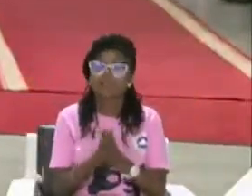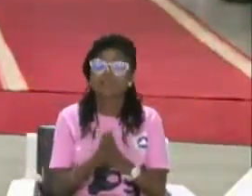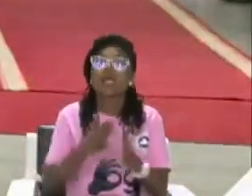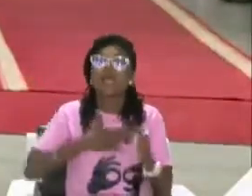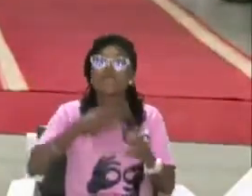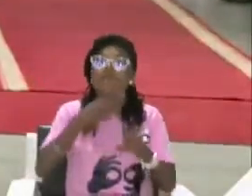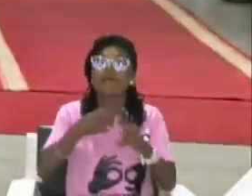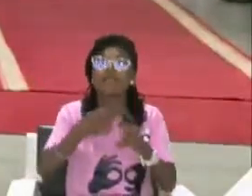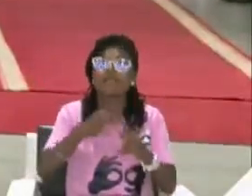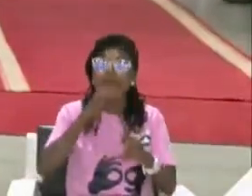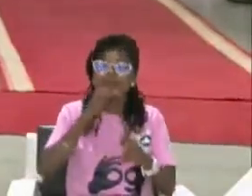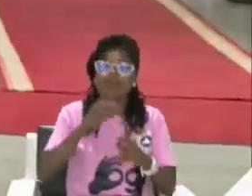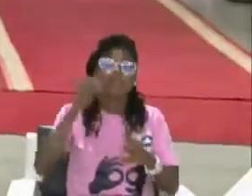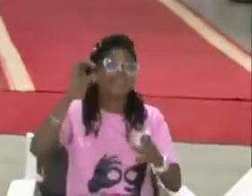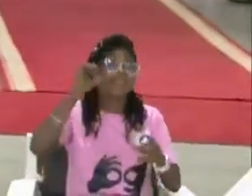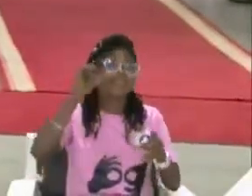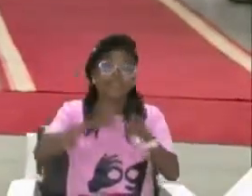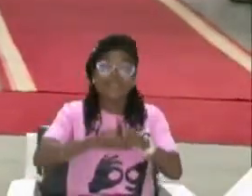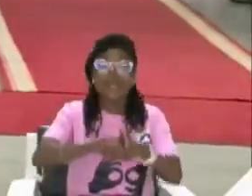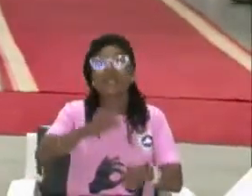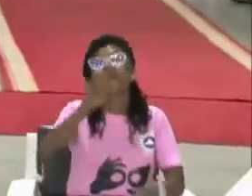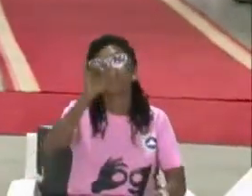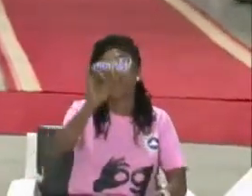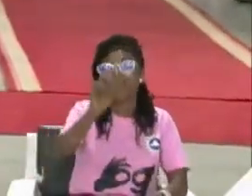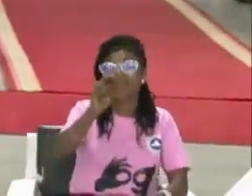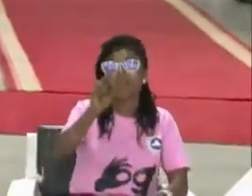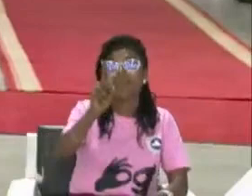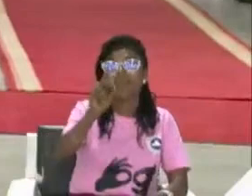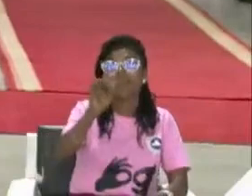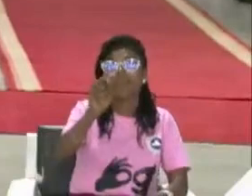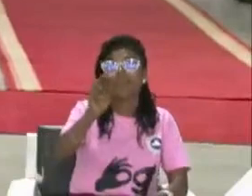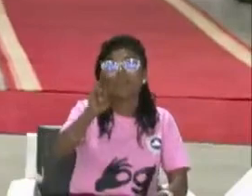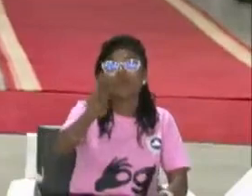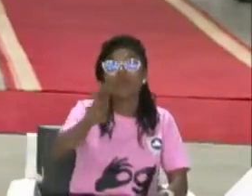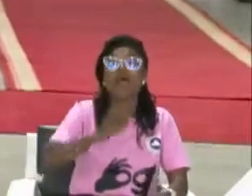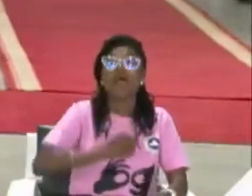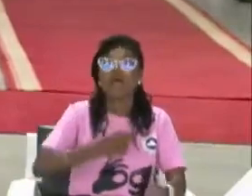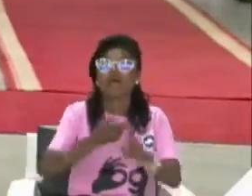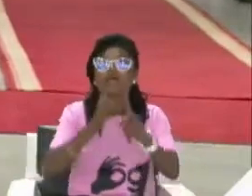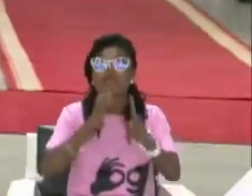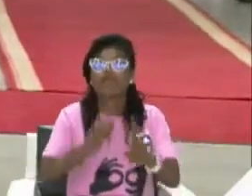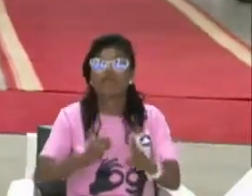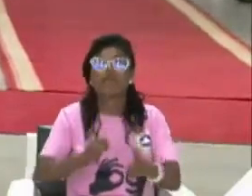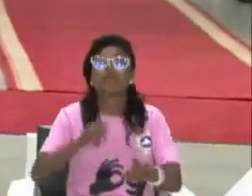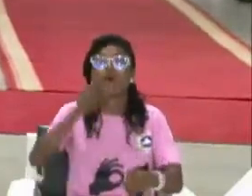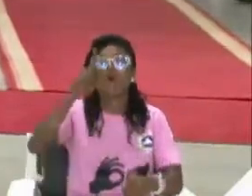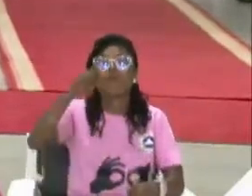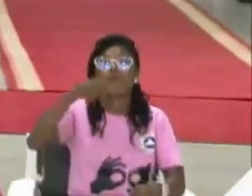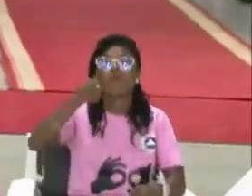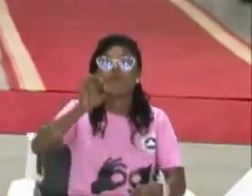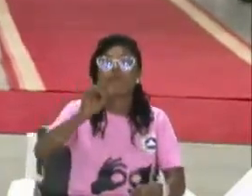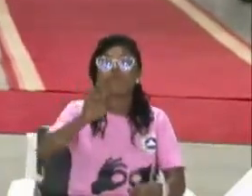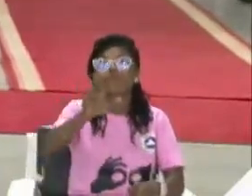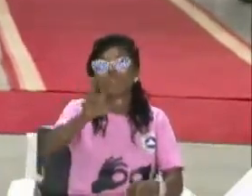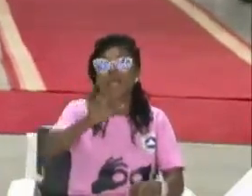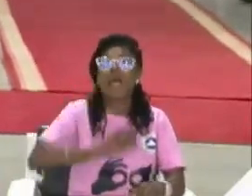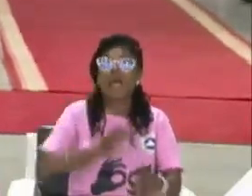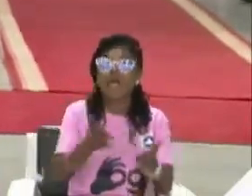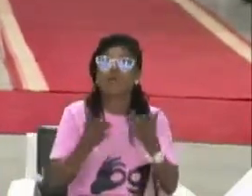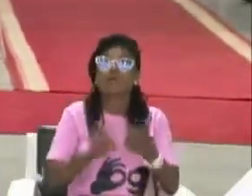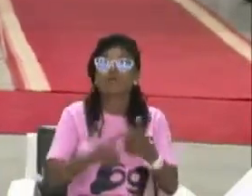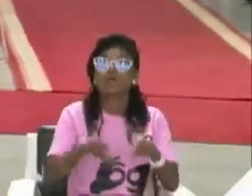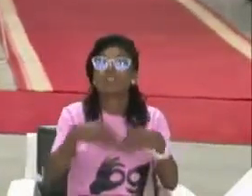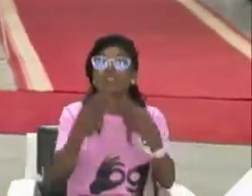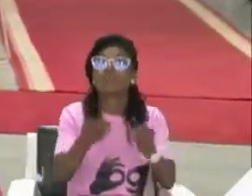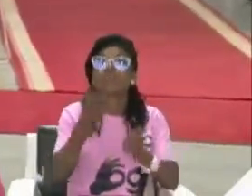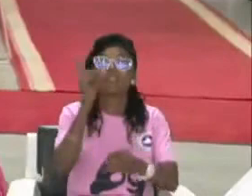My name is Sister Nkiru Aka. I'm from Province 3. I want to give the testimony of what the Lord